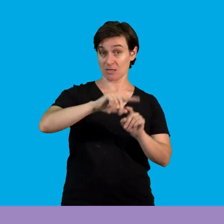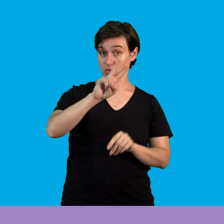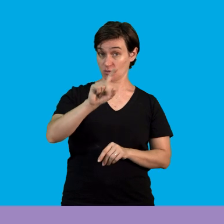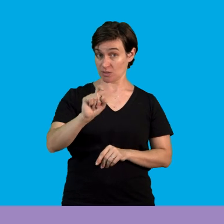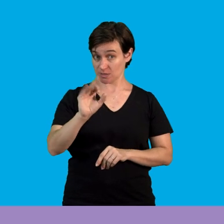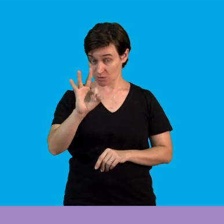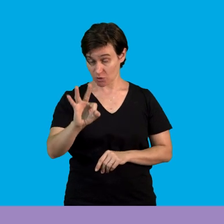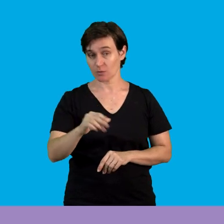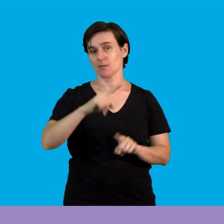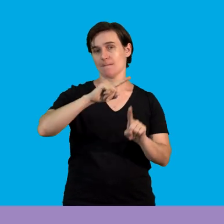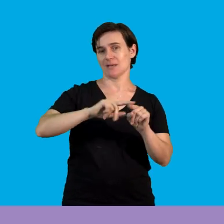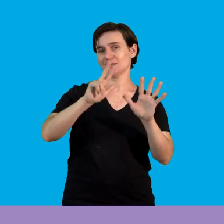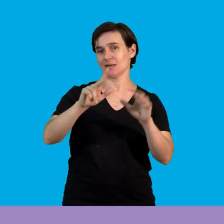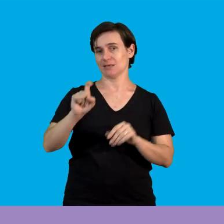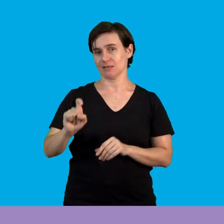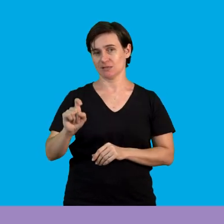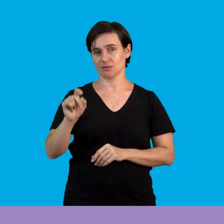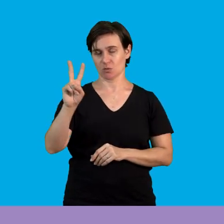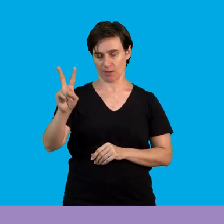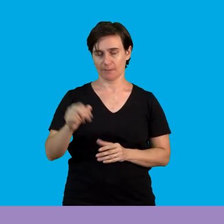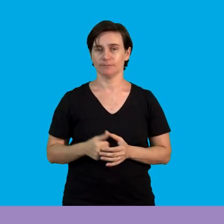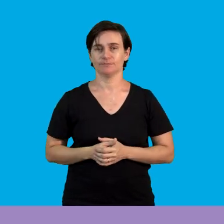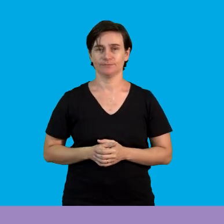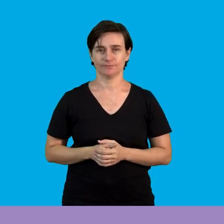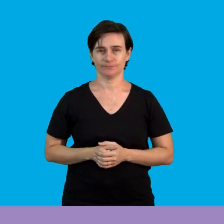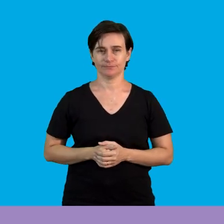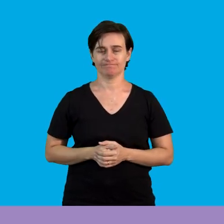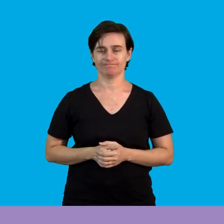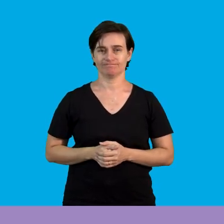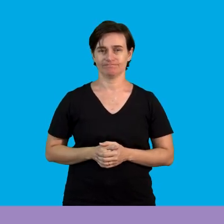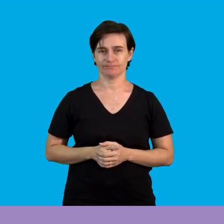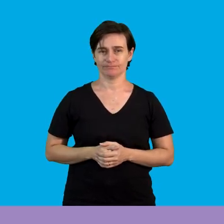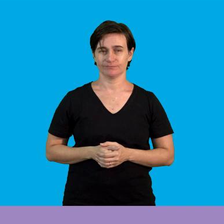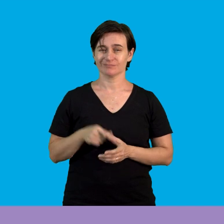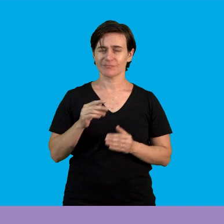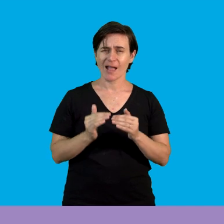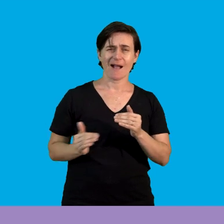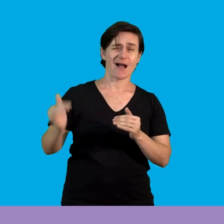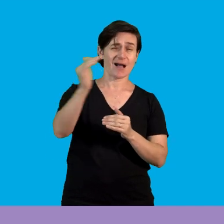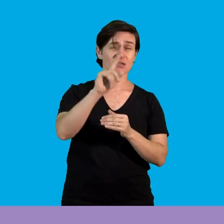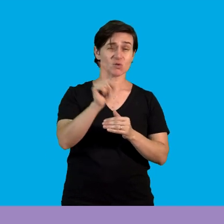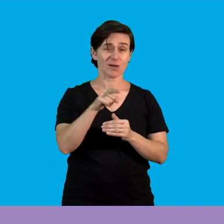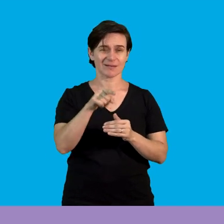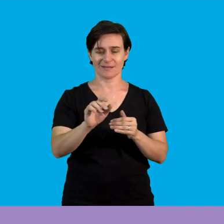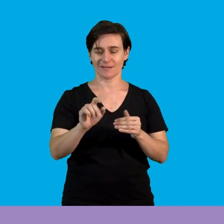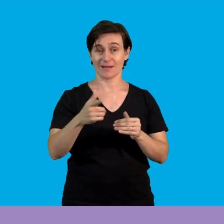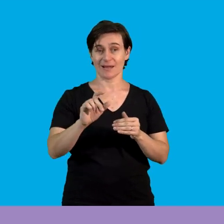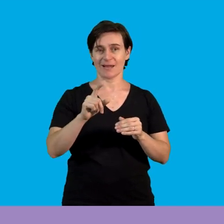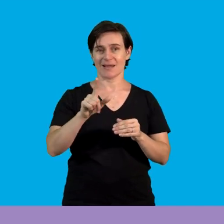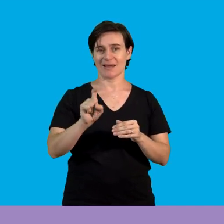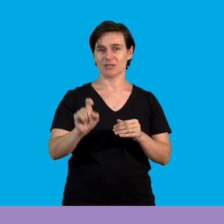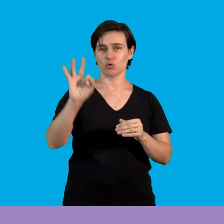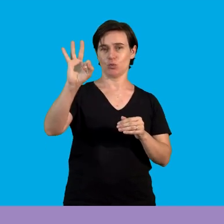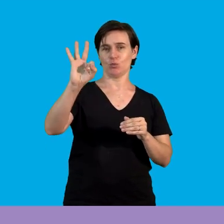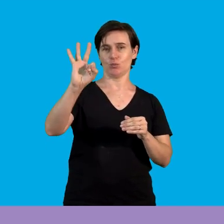plus 5x plus 2x cubed plus 8x squared. Again, the highest